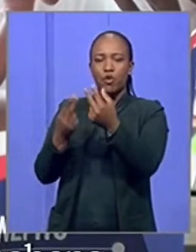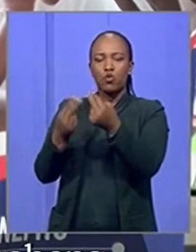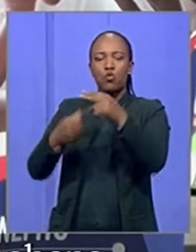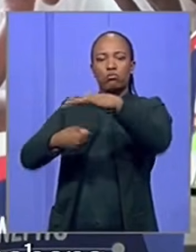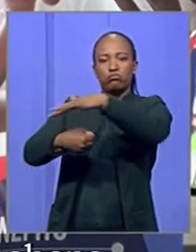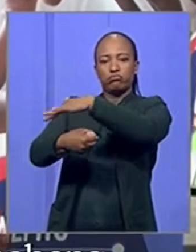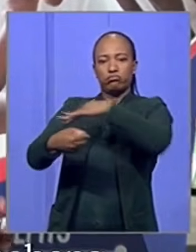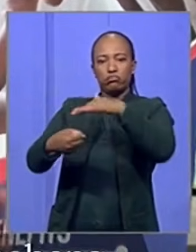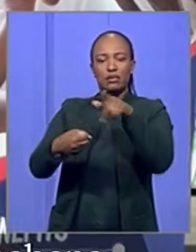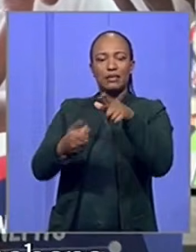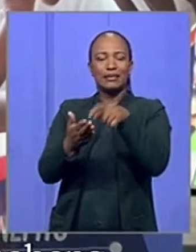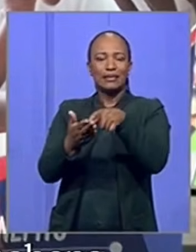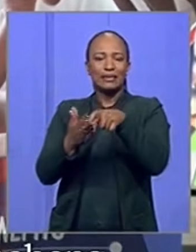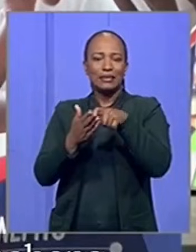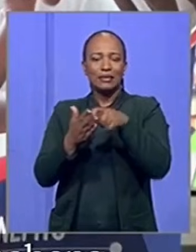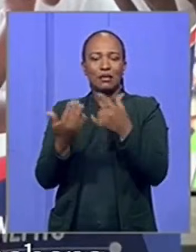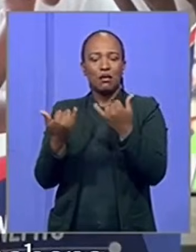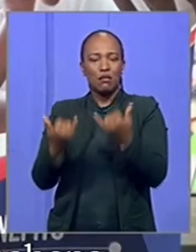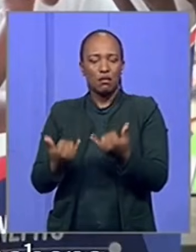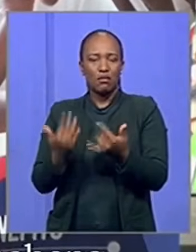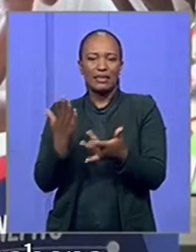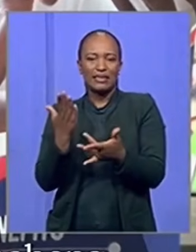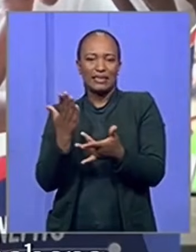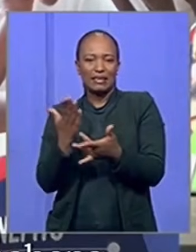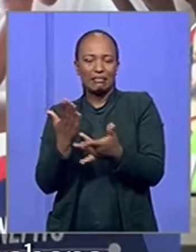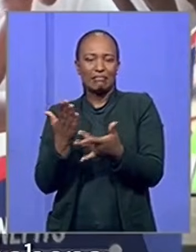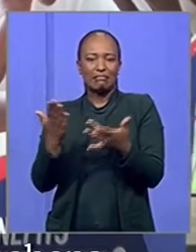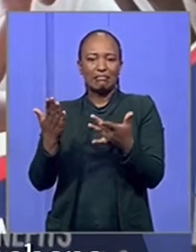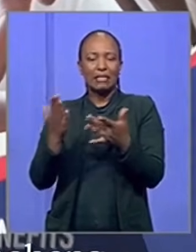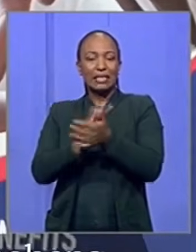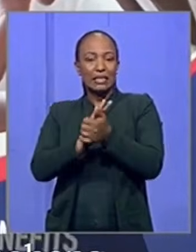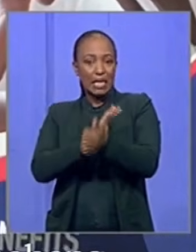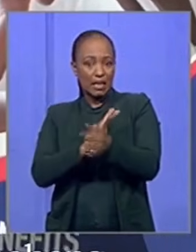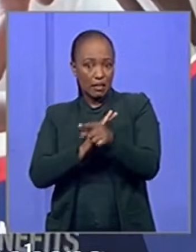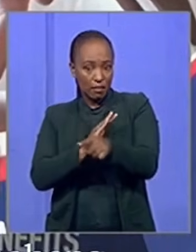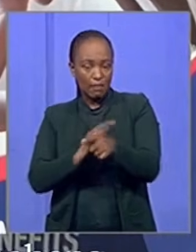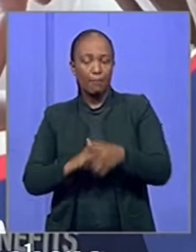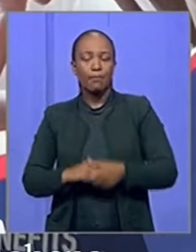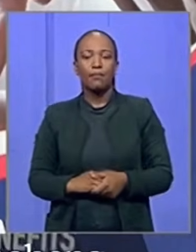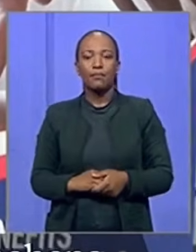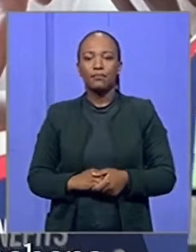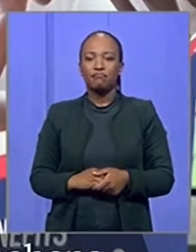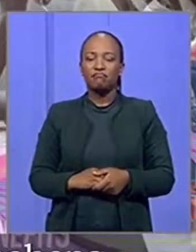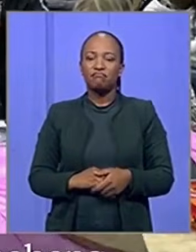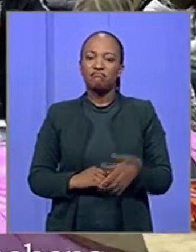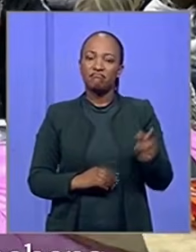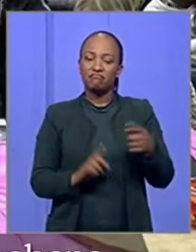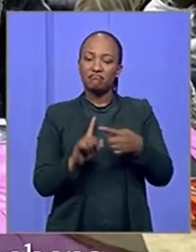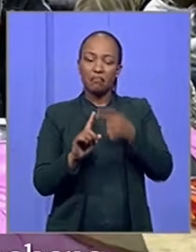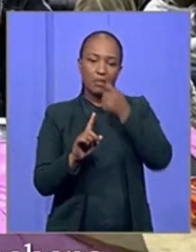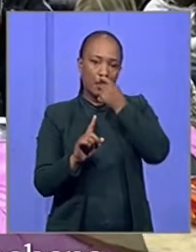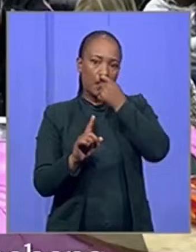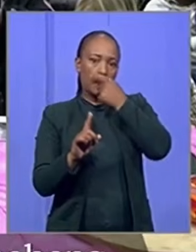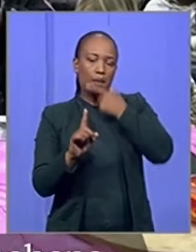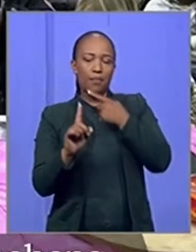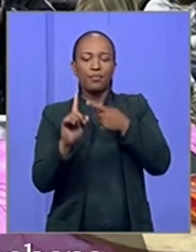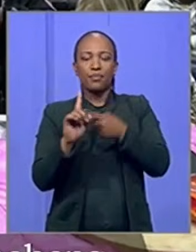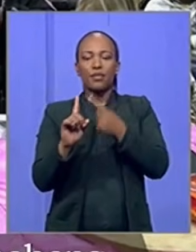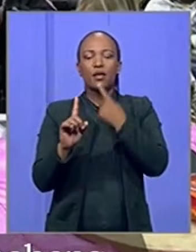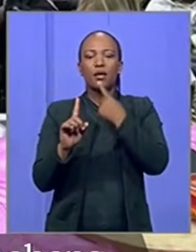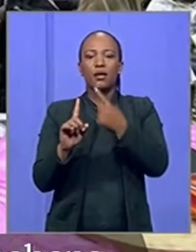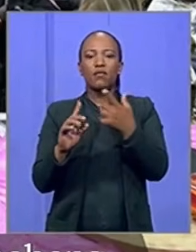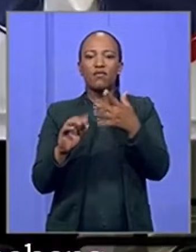which demand these technical skills. le hanqisi a re lefapha la hae le beeletse ka